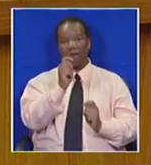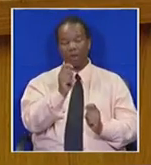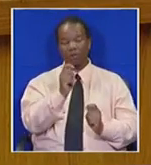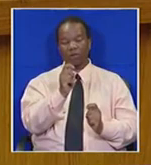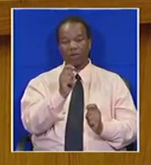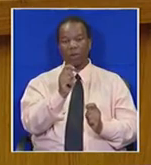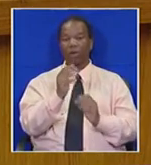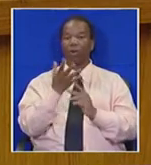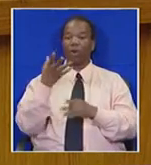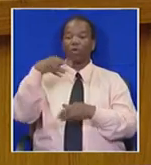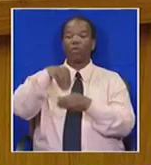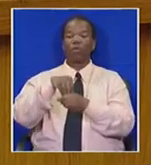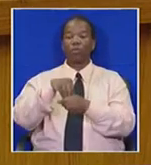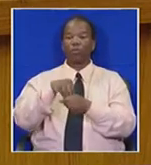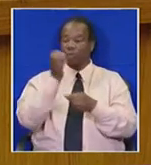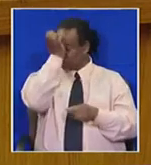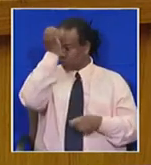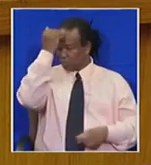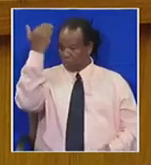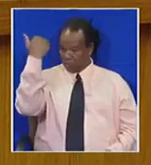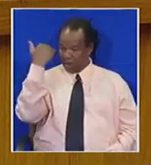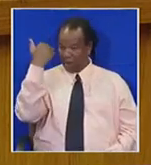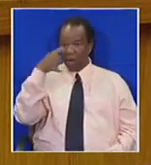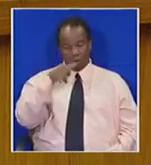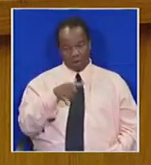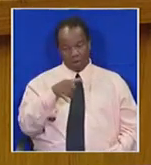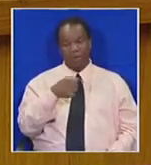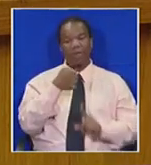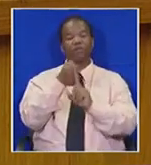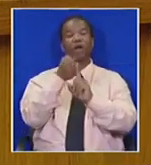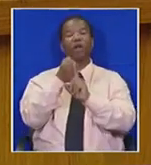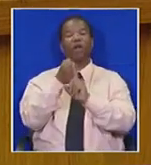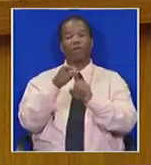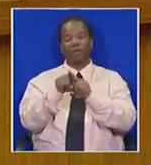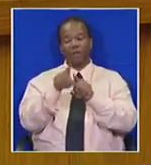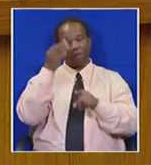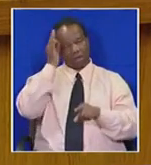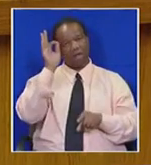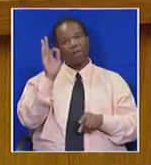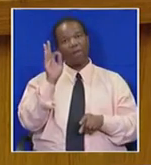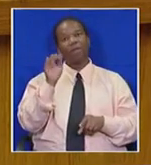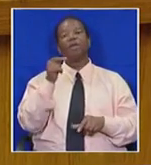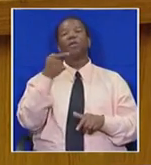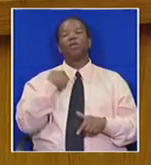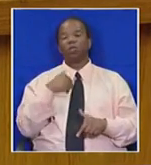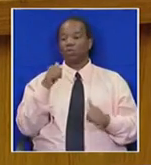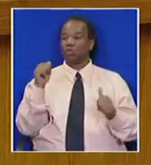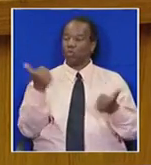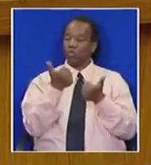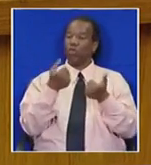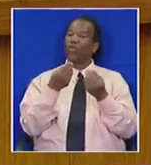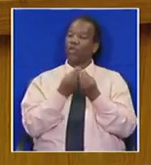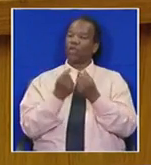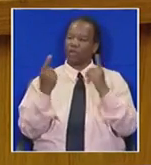President Zuma in the struggle and in government. It was the right thing to do, and